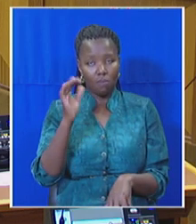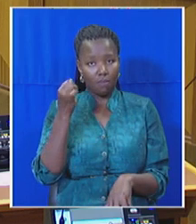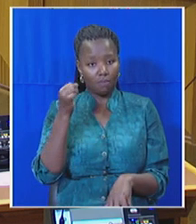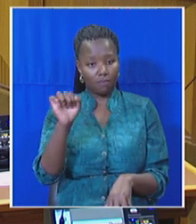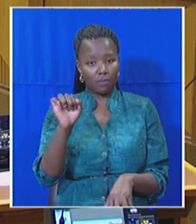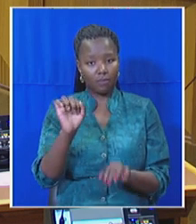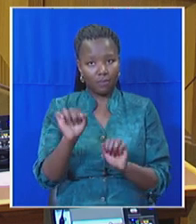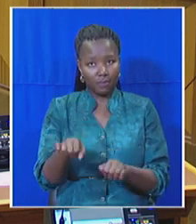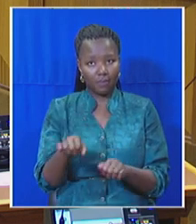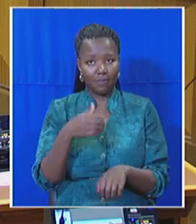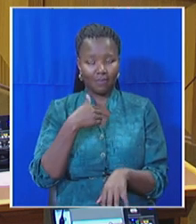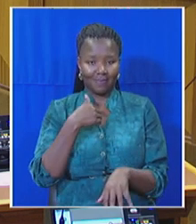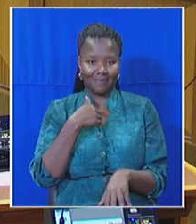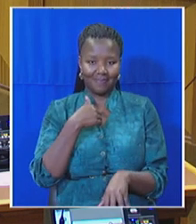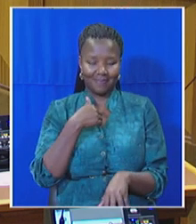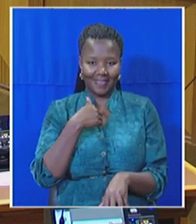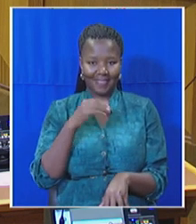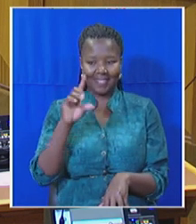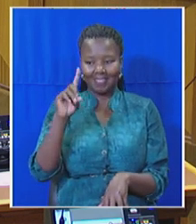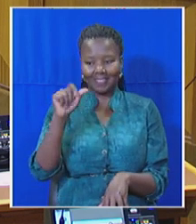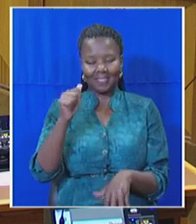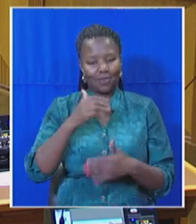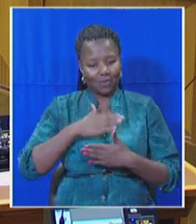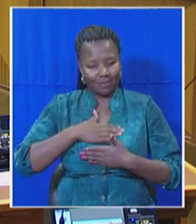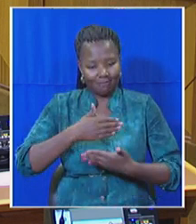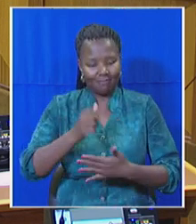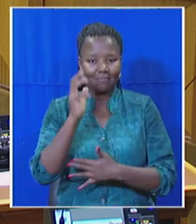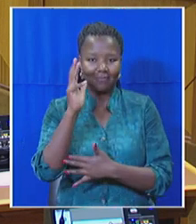official opposition would like to make a declaration. Thank you.